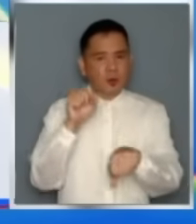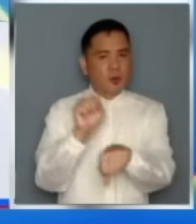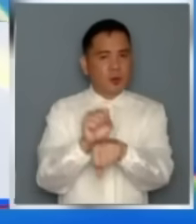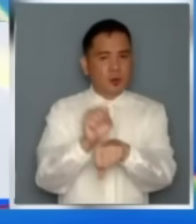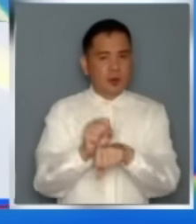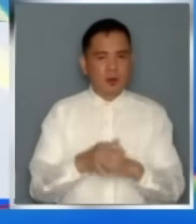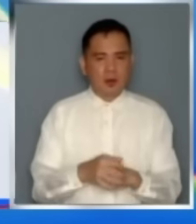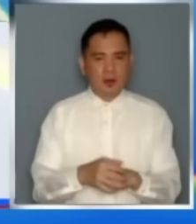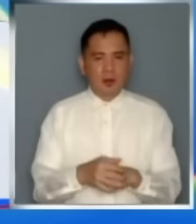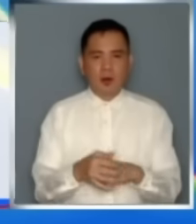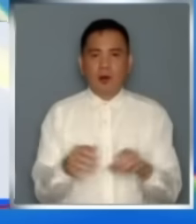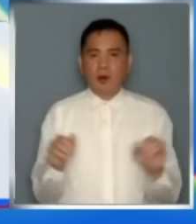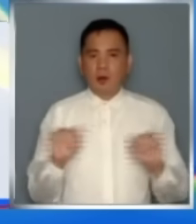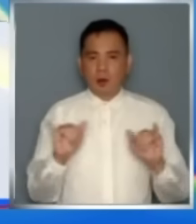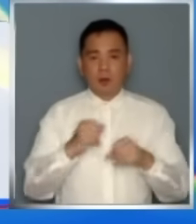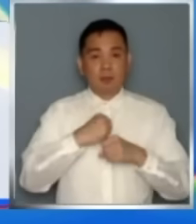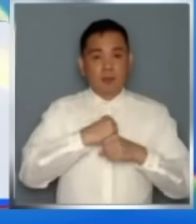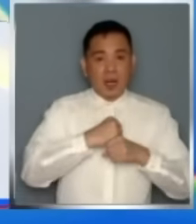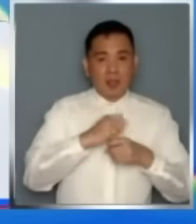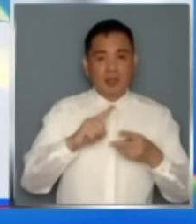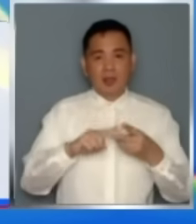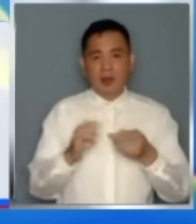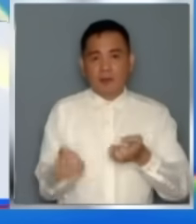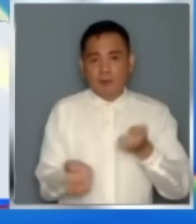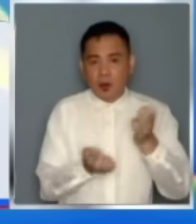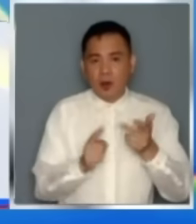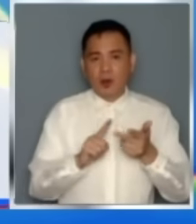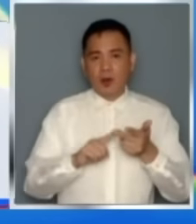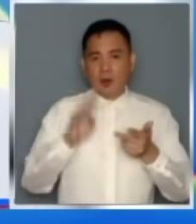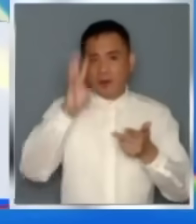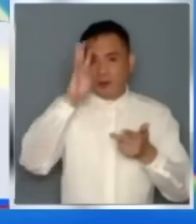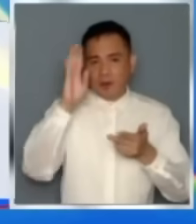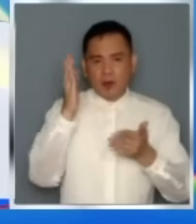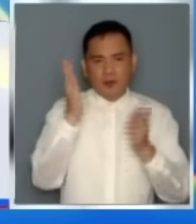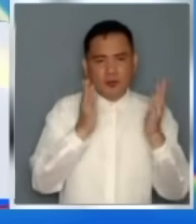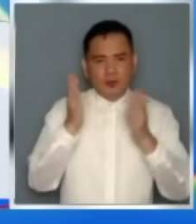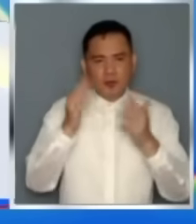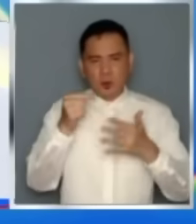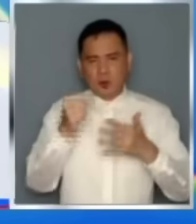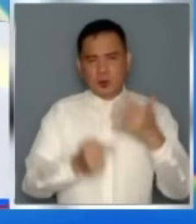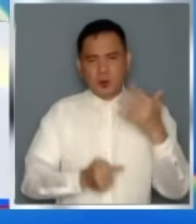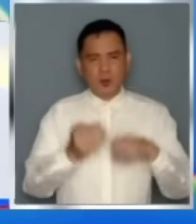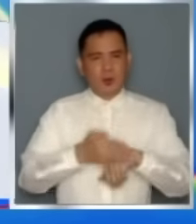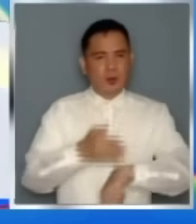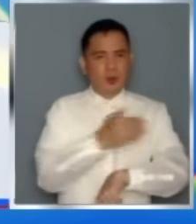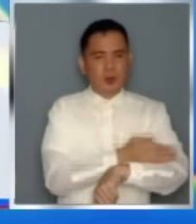export, creative, and service industries, in existing markets and in new ones waiting to be explored.